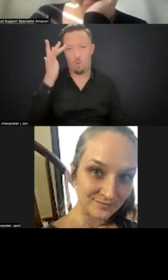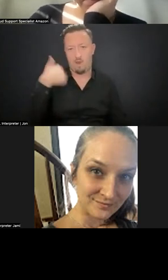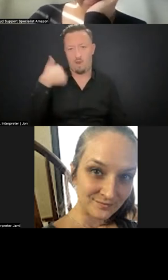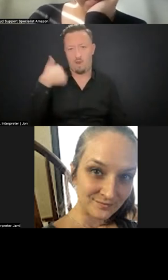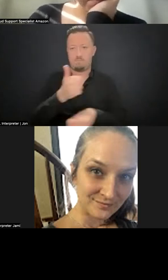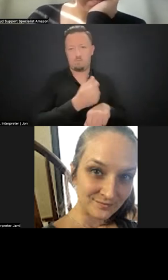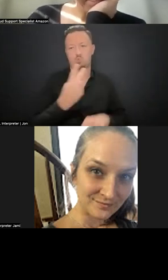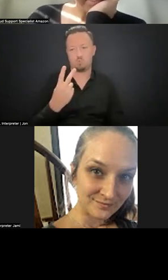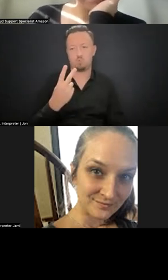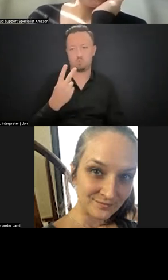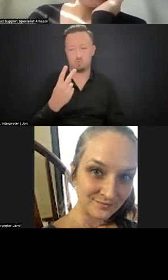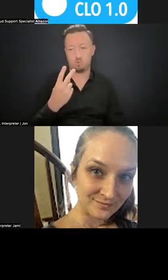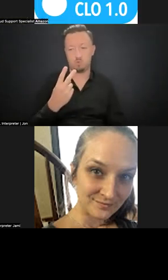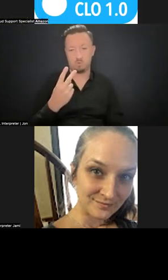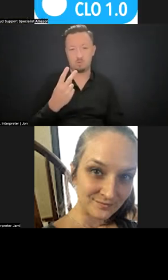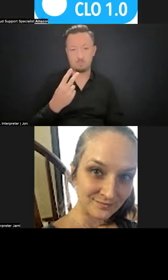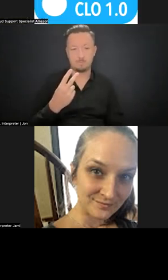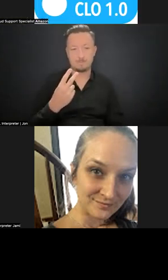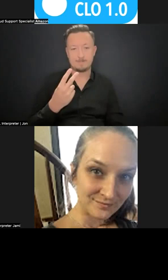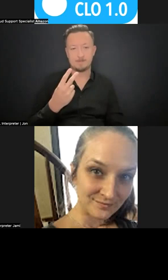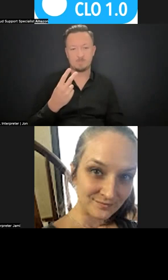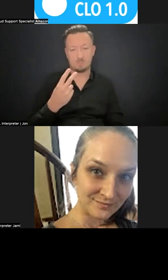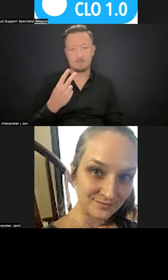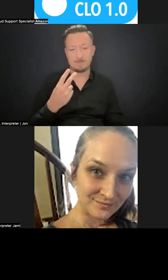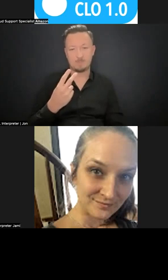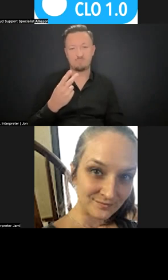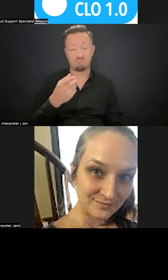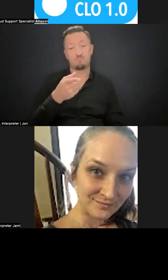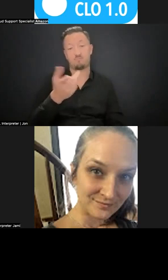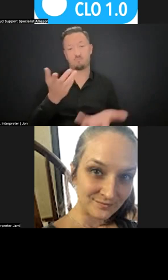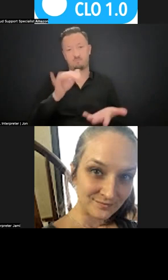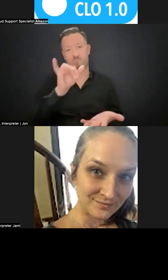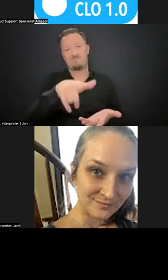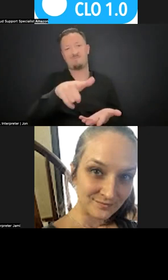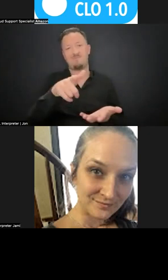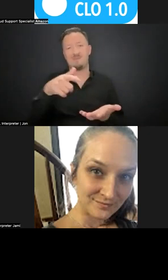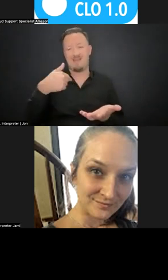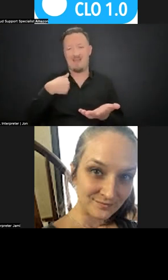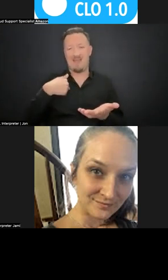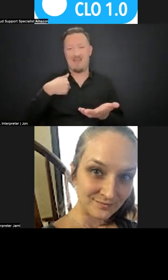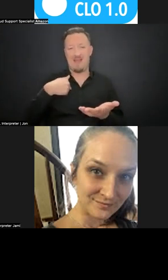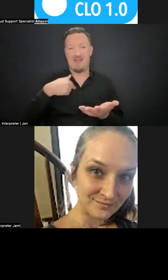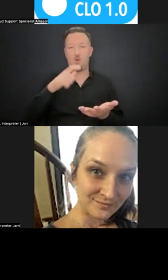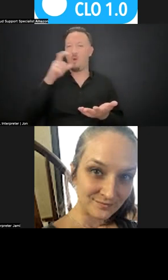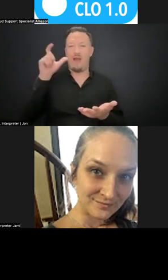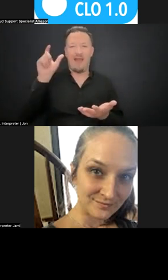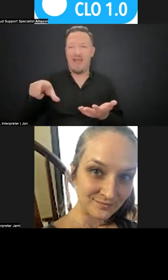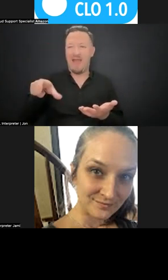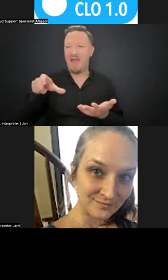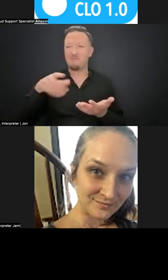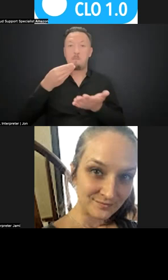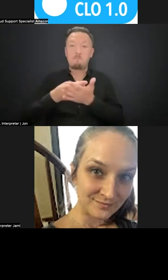part. So without investing heavily, without creating